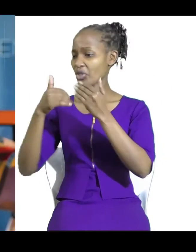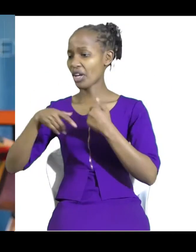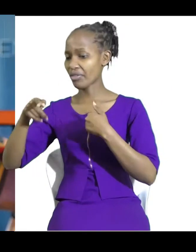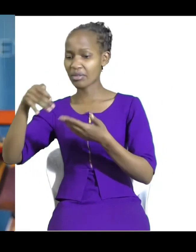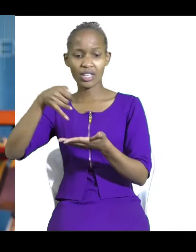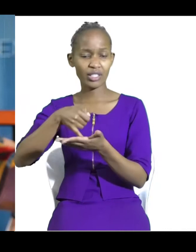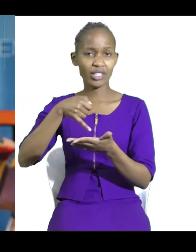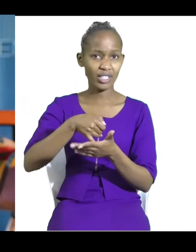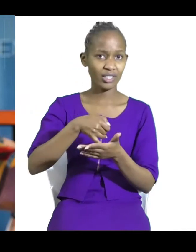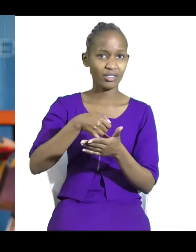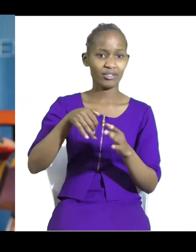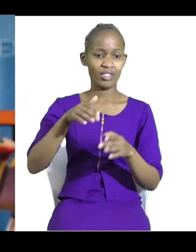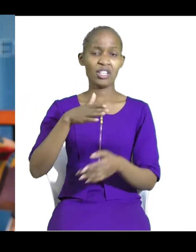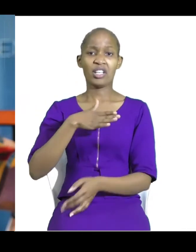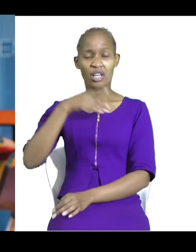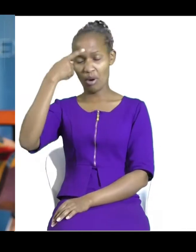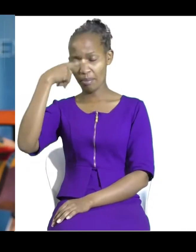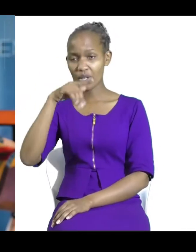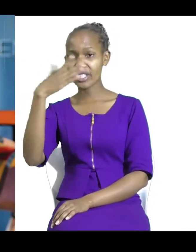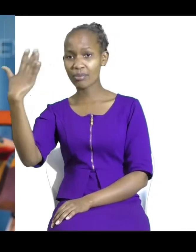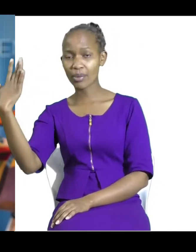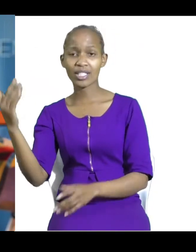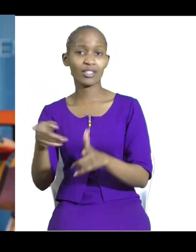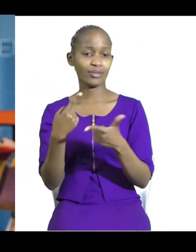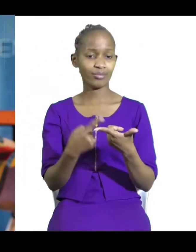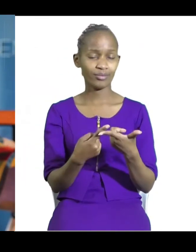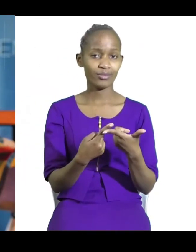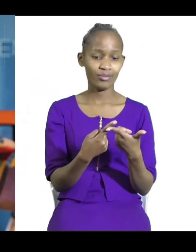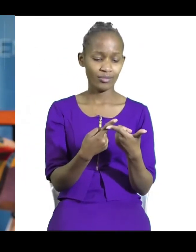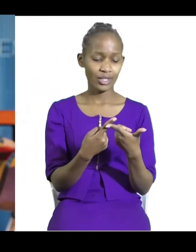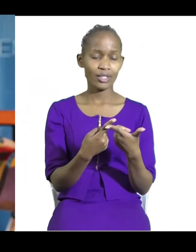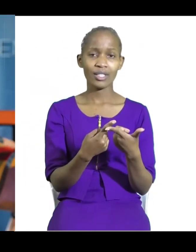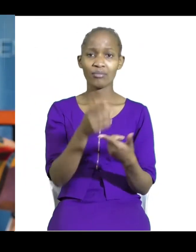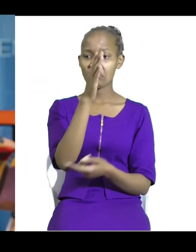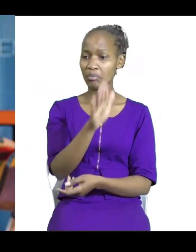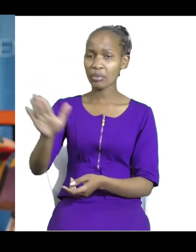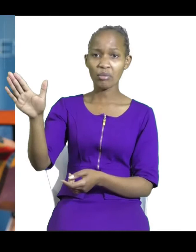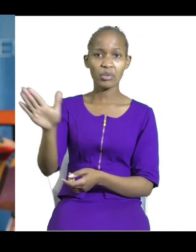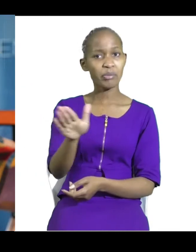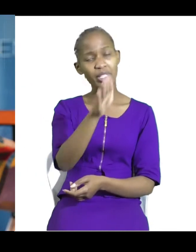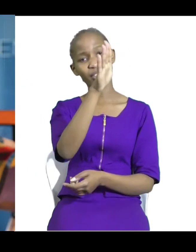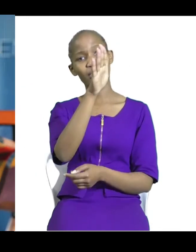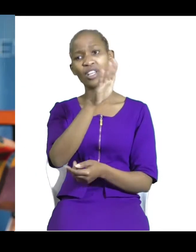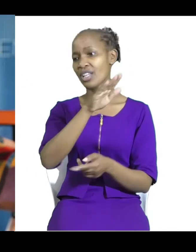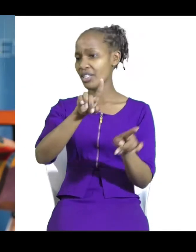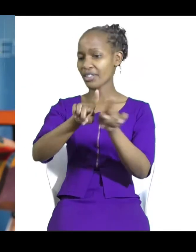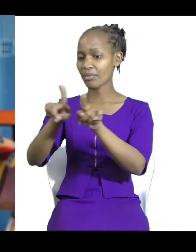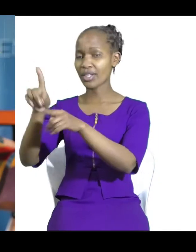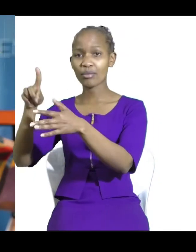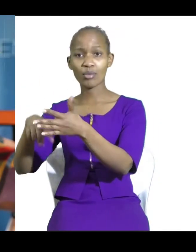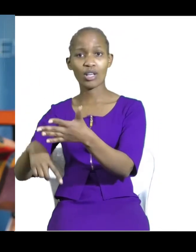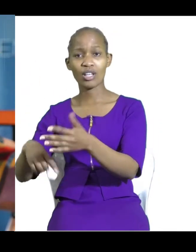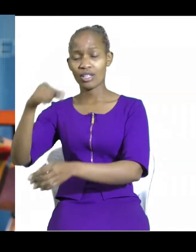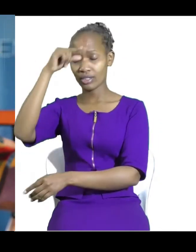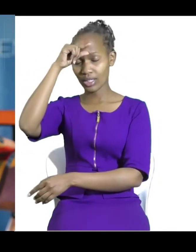this included in our policy documents and the parliamentary legislations, and